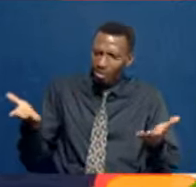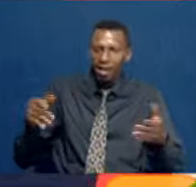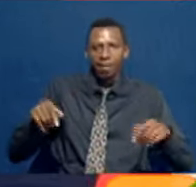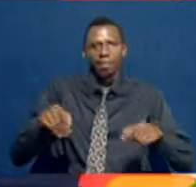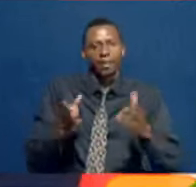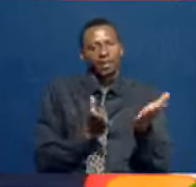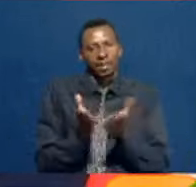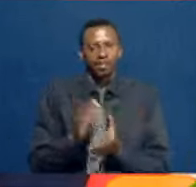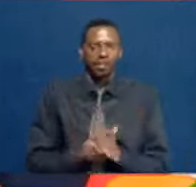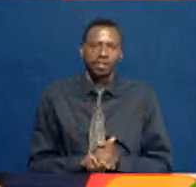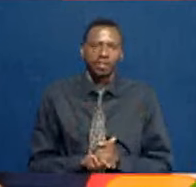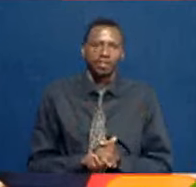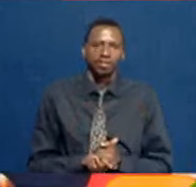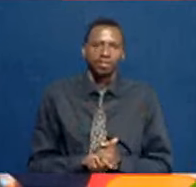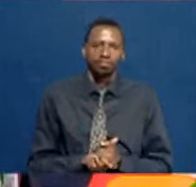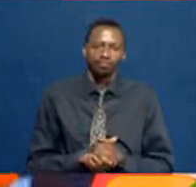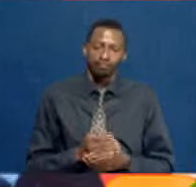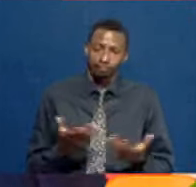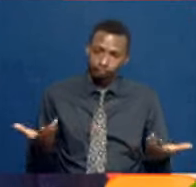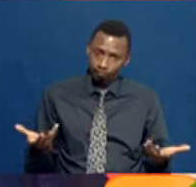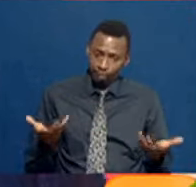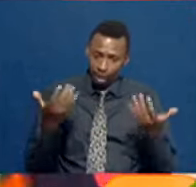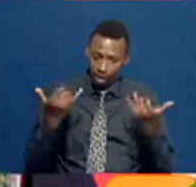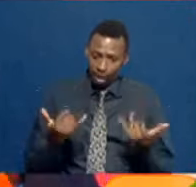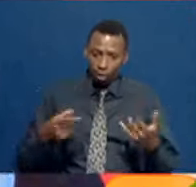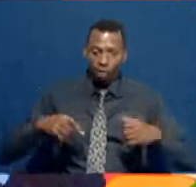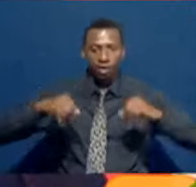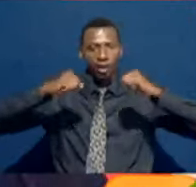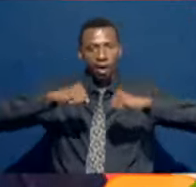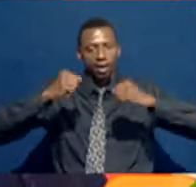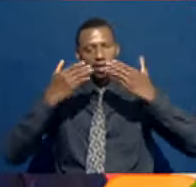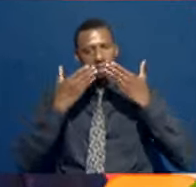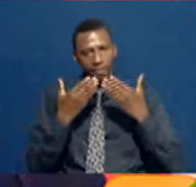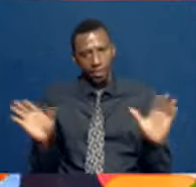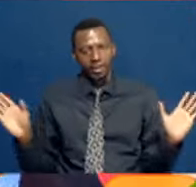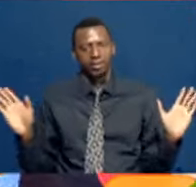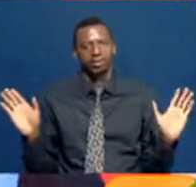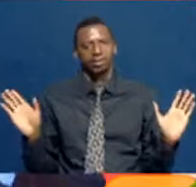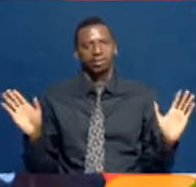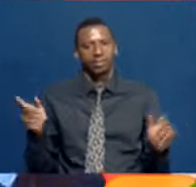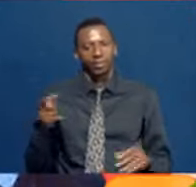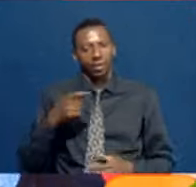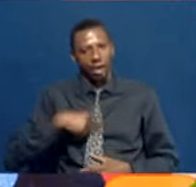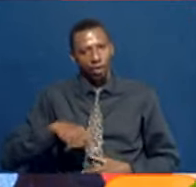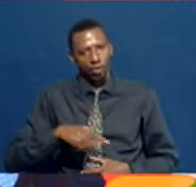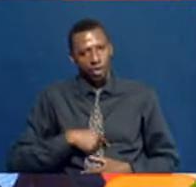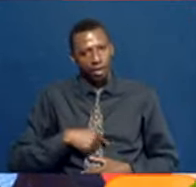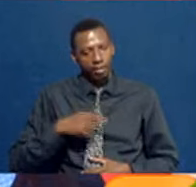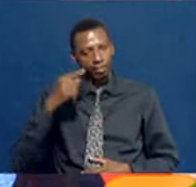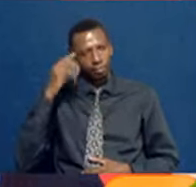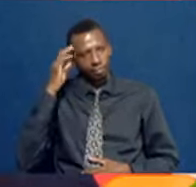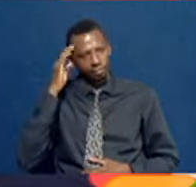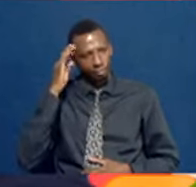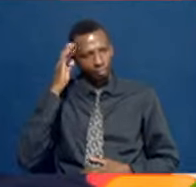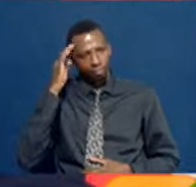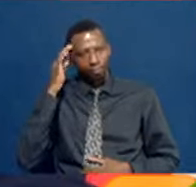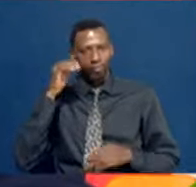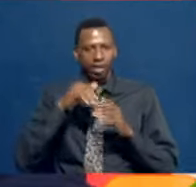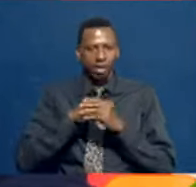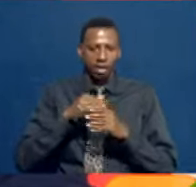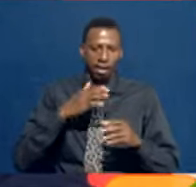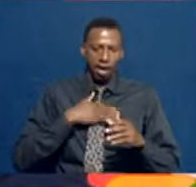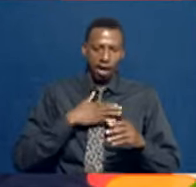So, in agreement, we are of view, and we have pushed in our